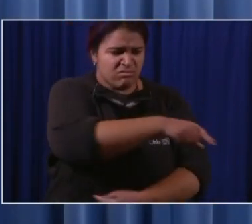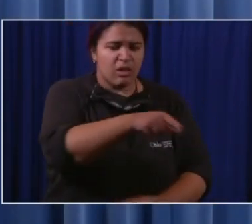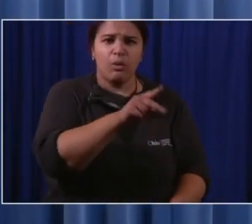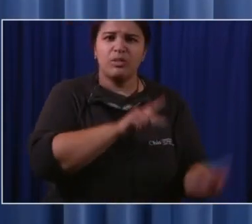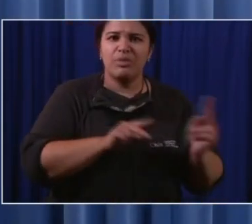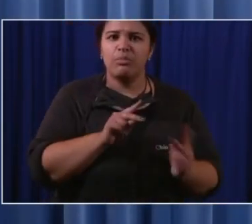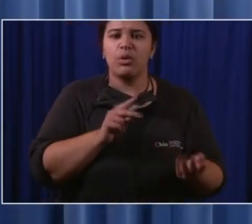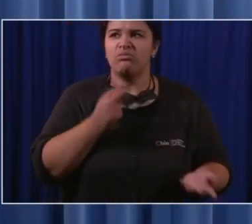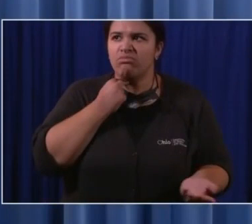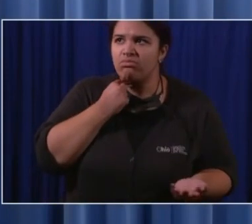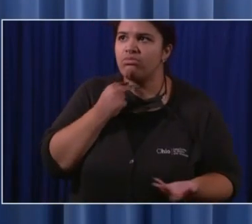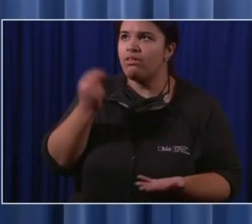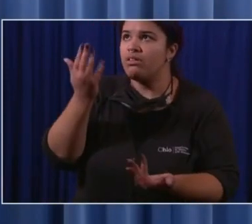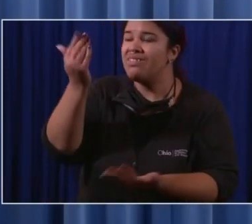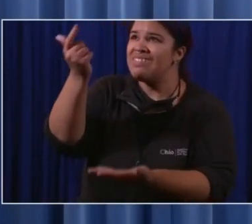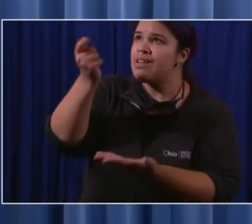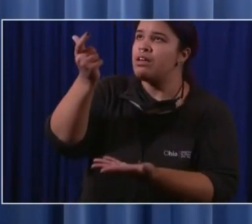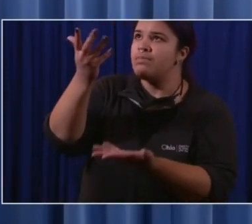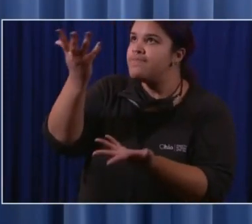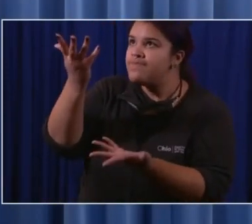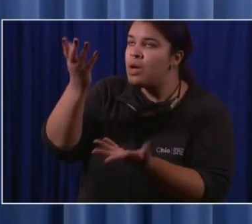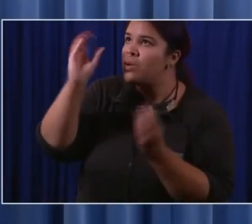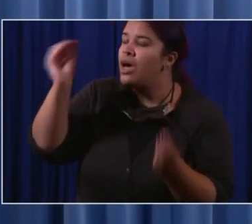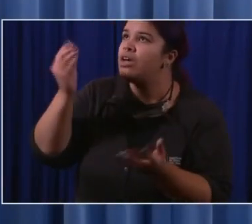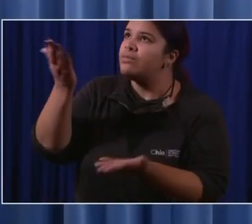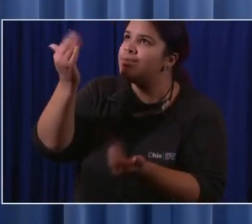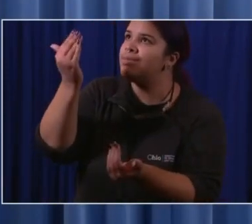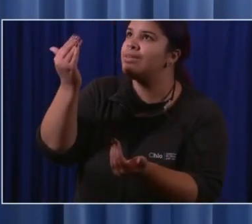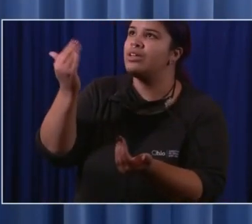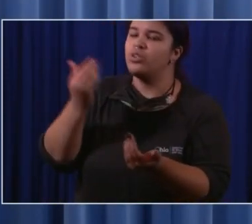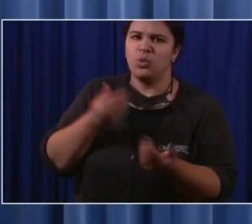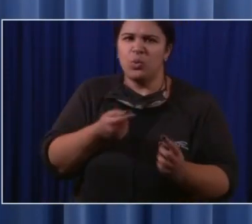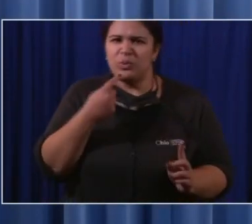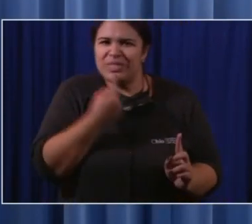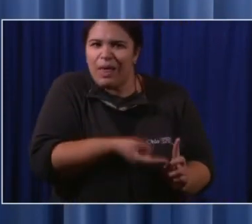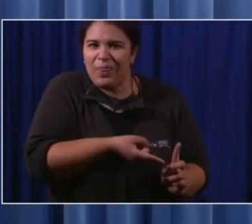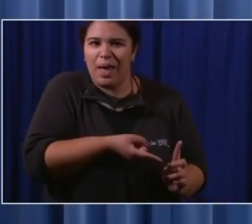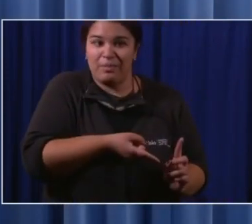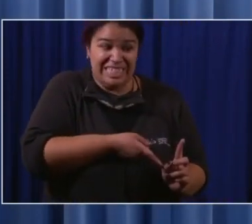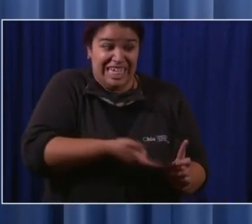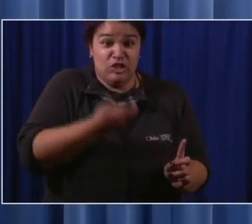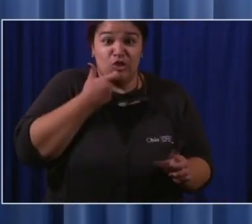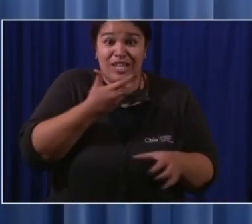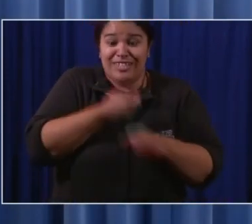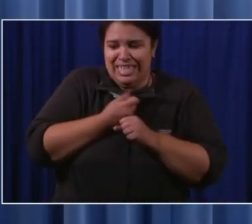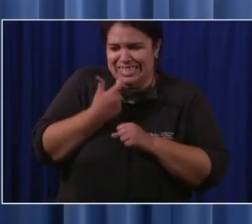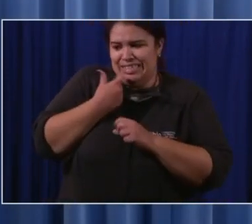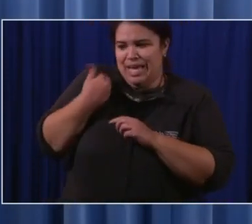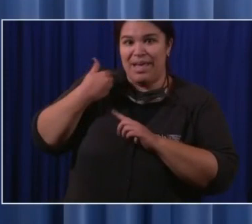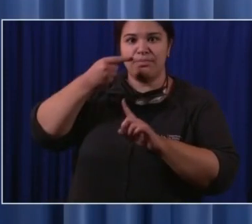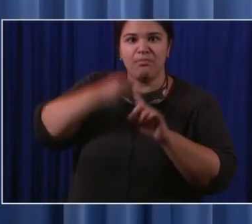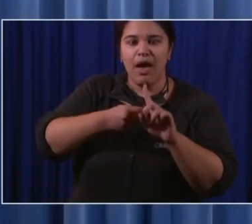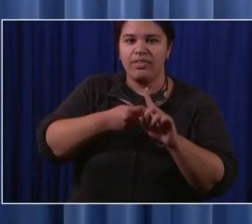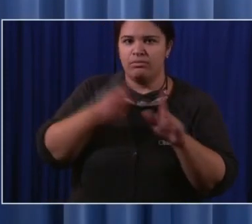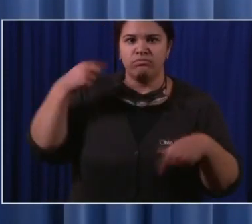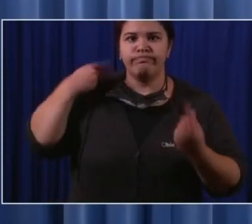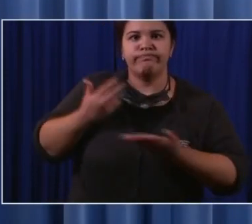this unemployment program, another thing keeping them from their benefits that they really had just got this past month?